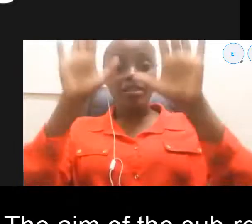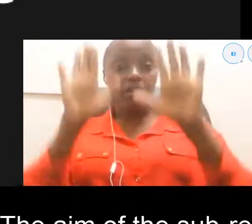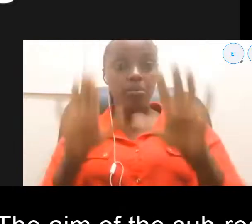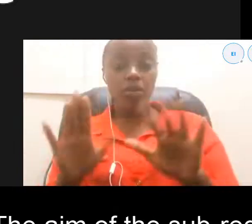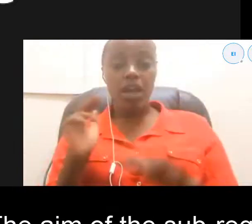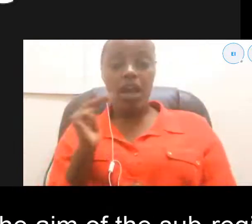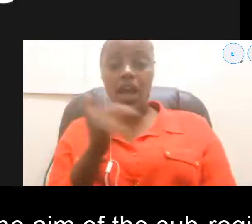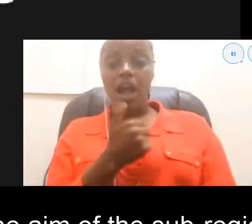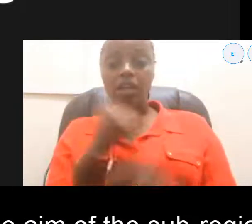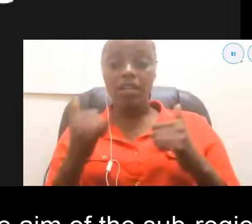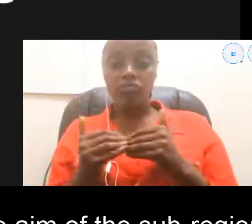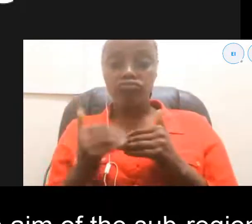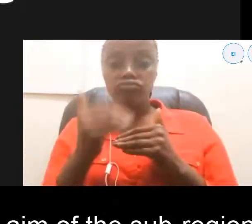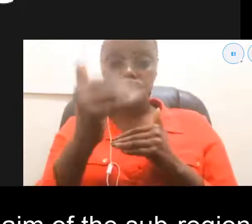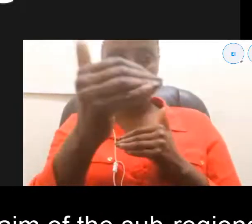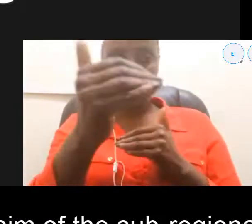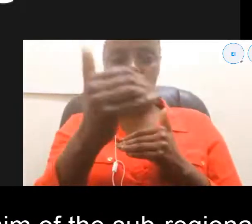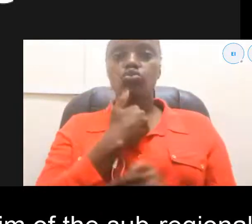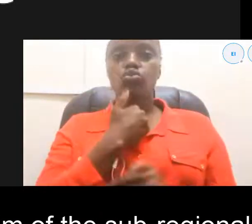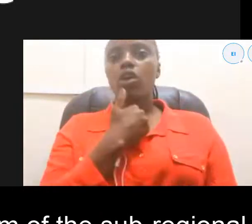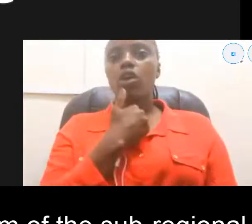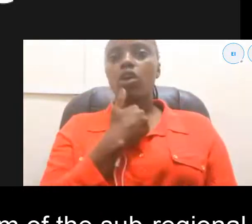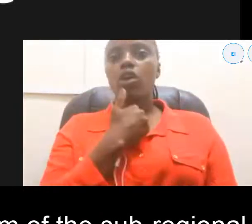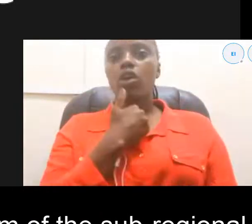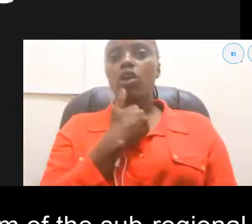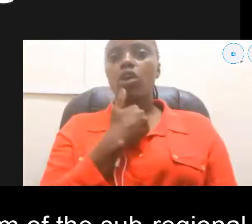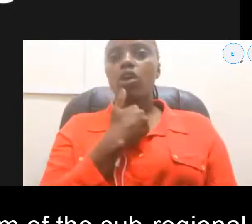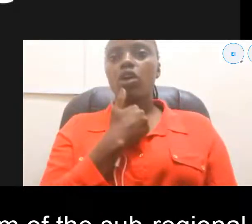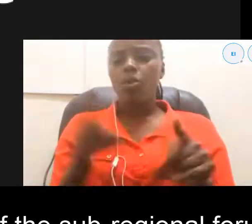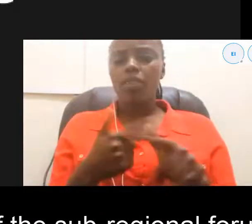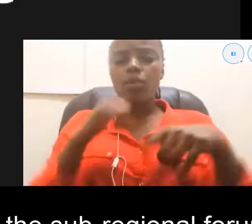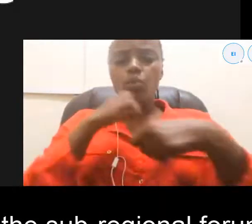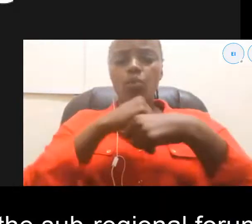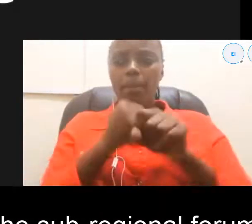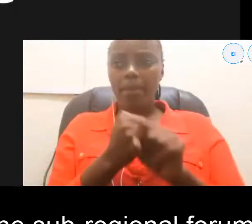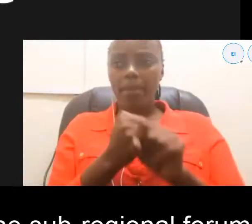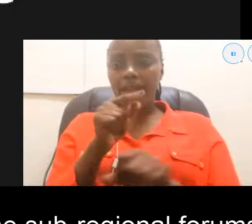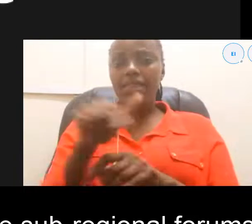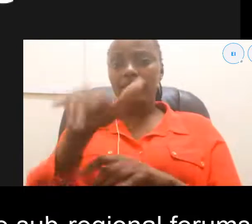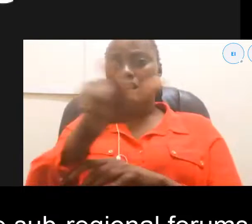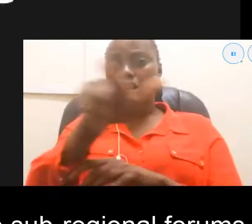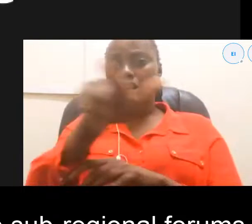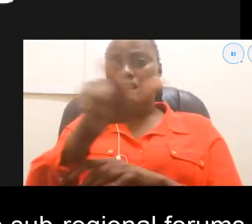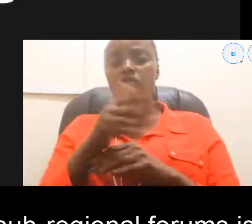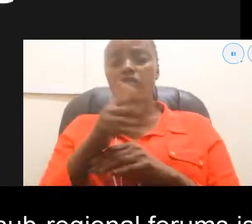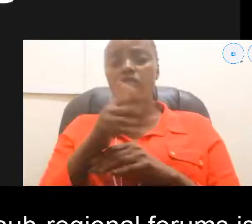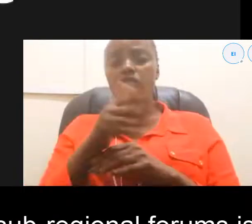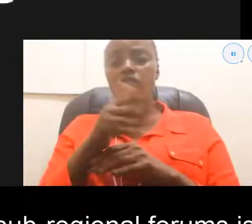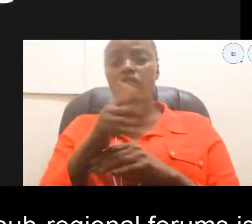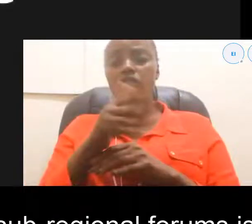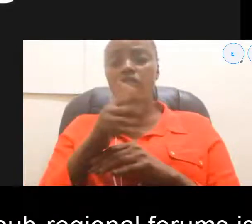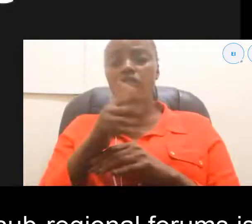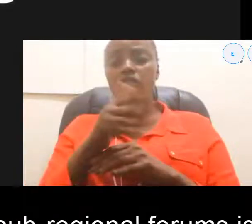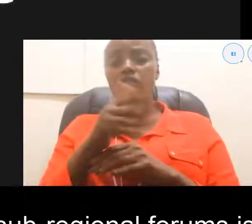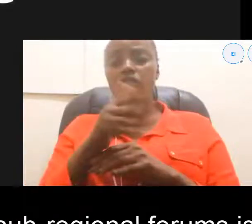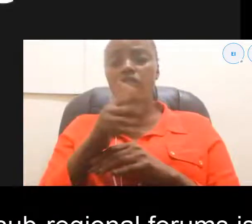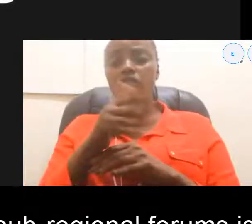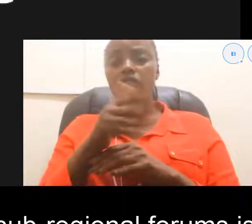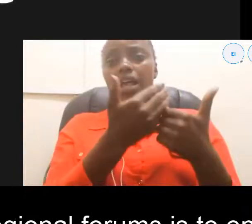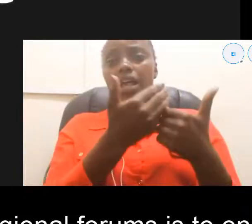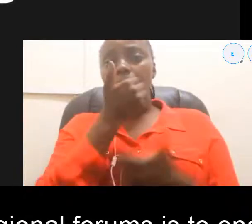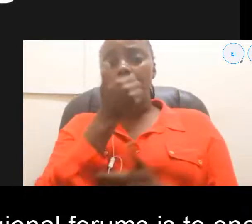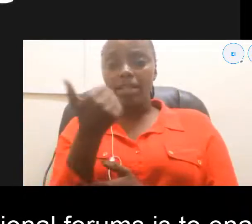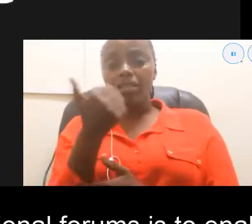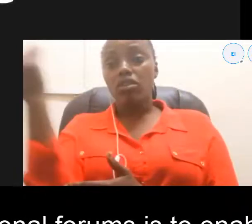sort of like set how do we localizing these particular resolutions that we come up with, which are subsequently presented